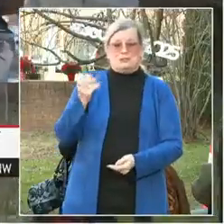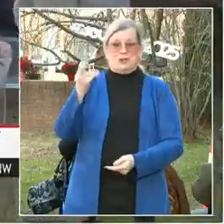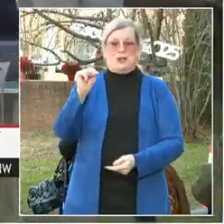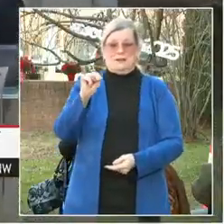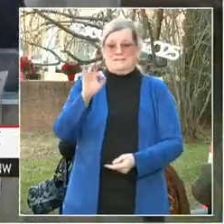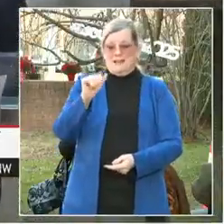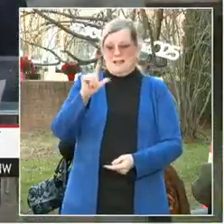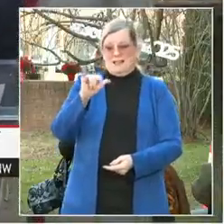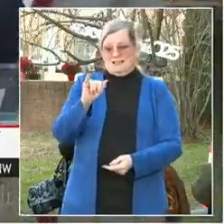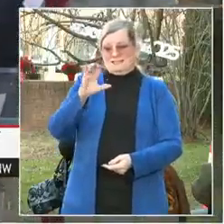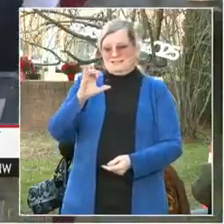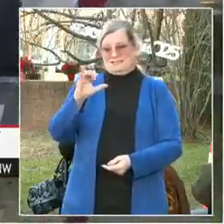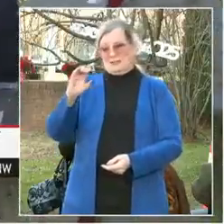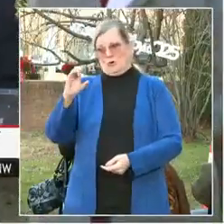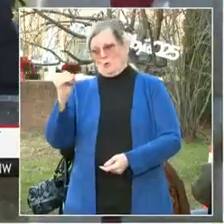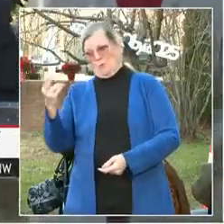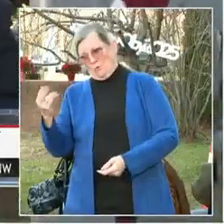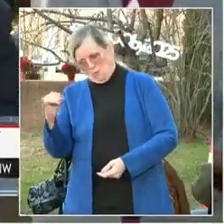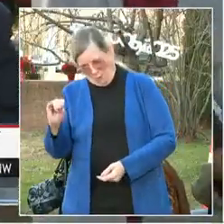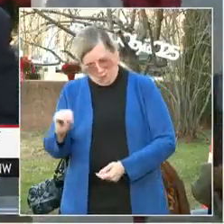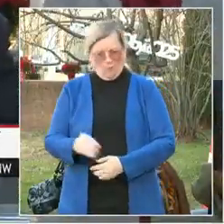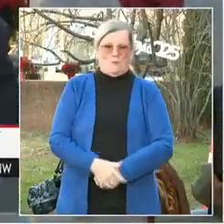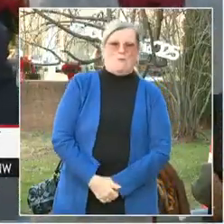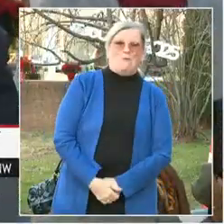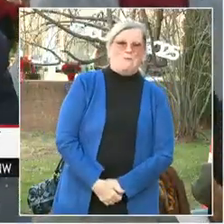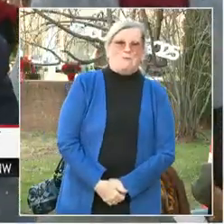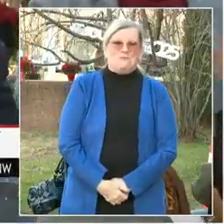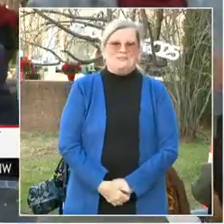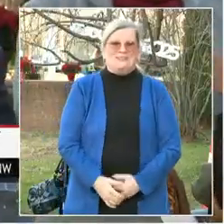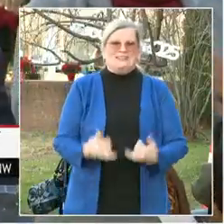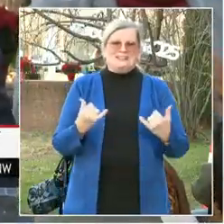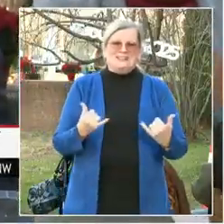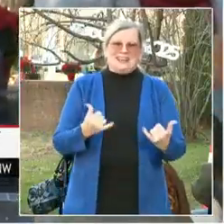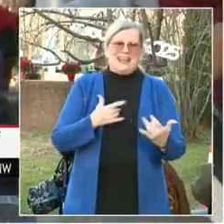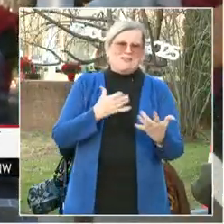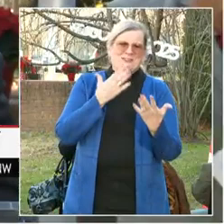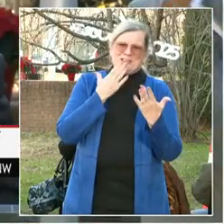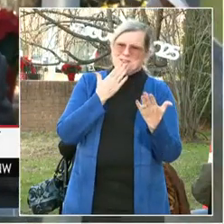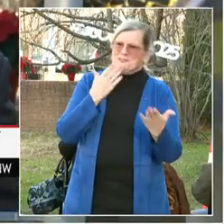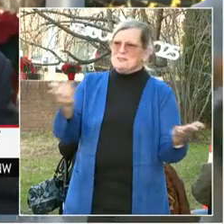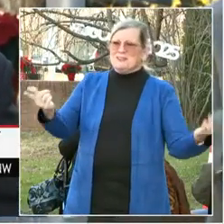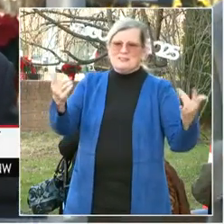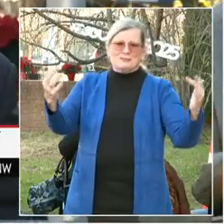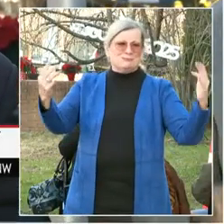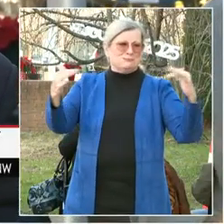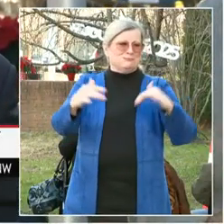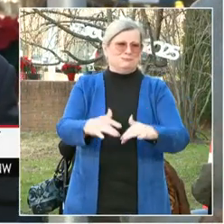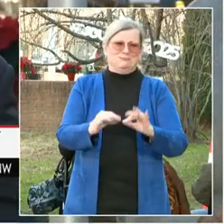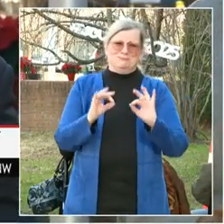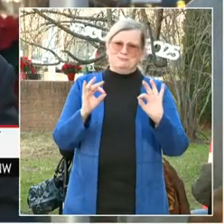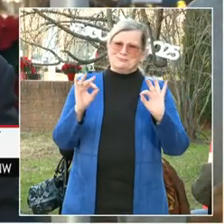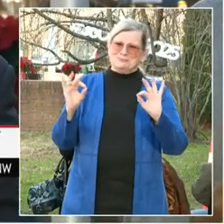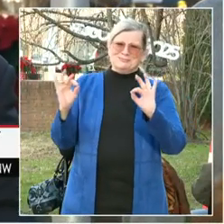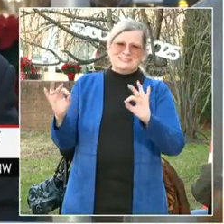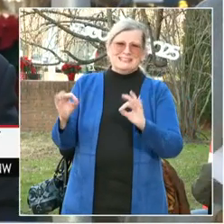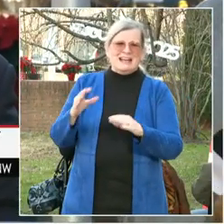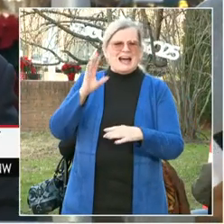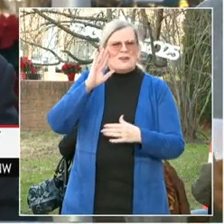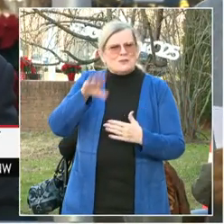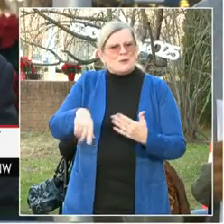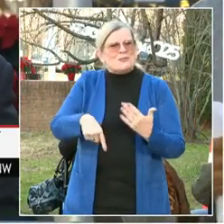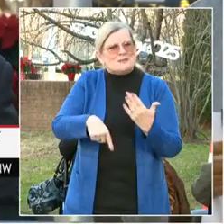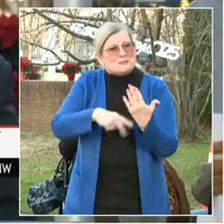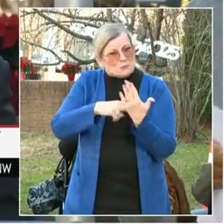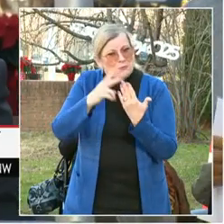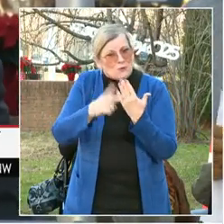Thank you, Mayor. And thank you all for being here today. So this part of the program is a little bit participatory, all